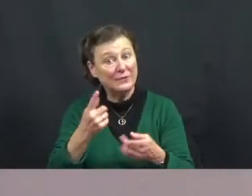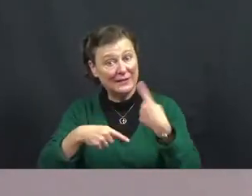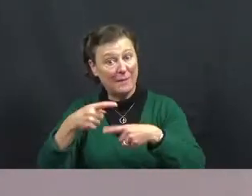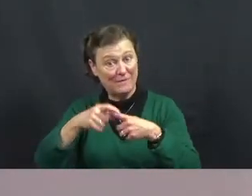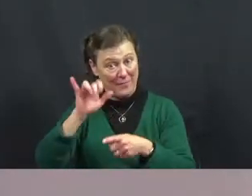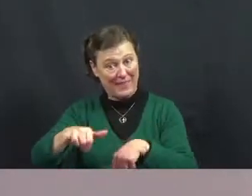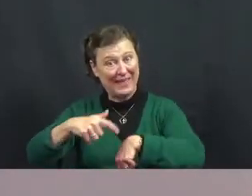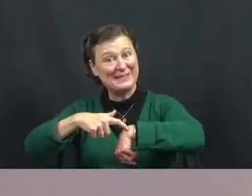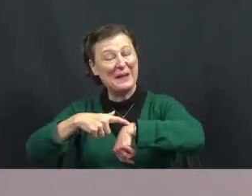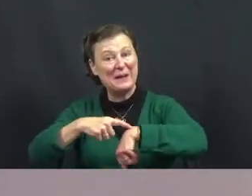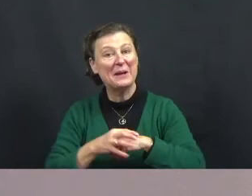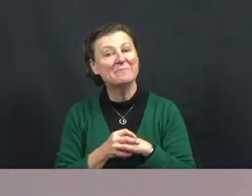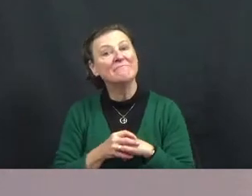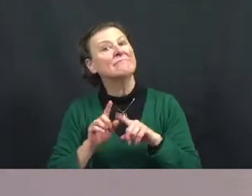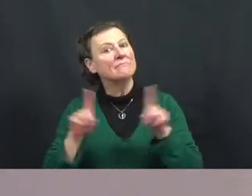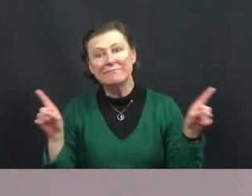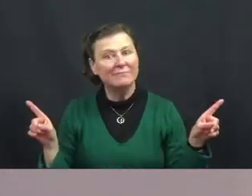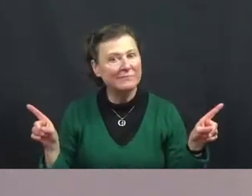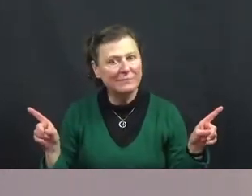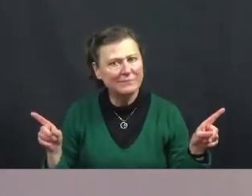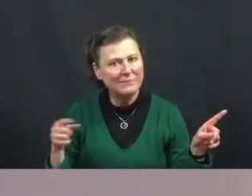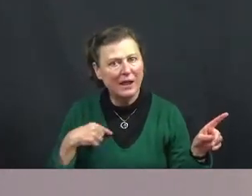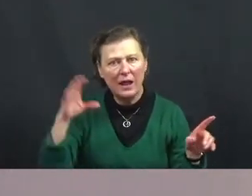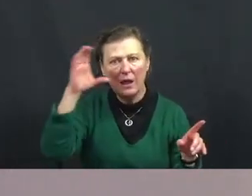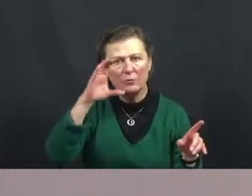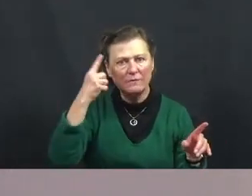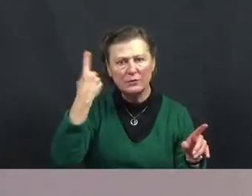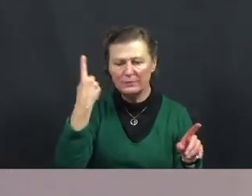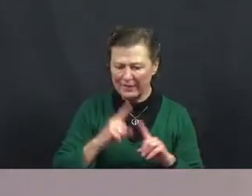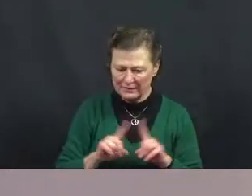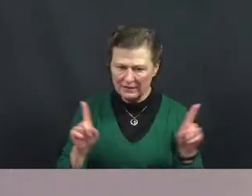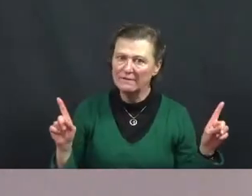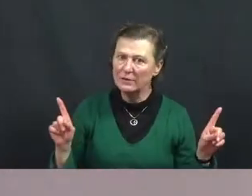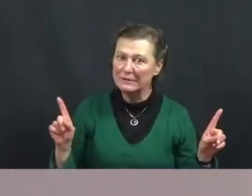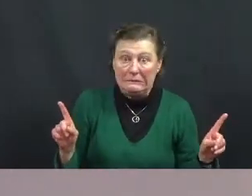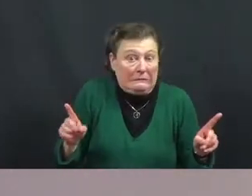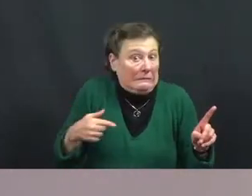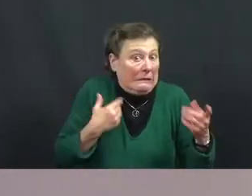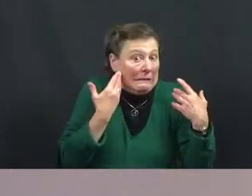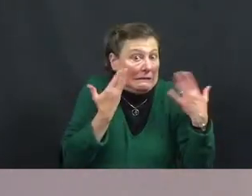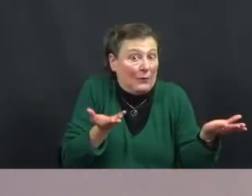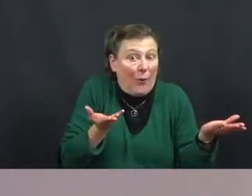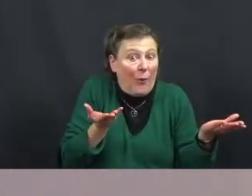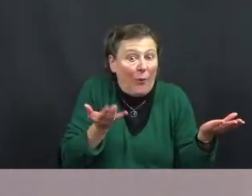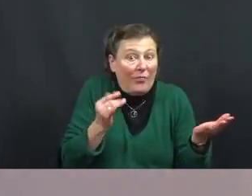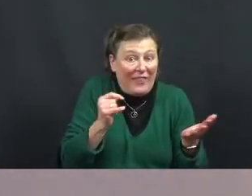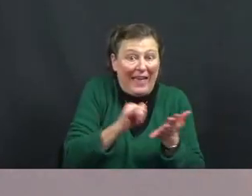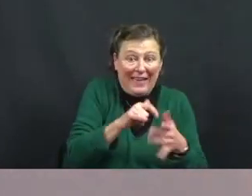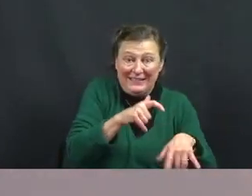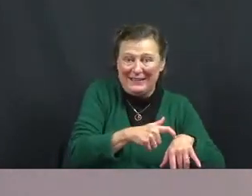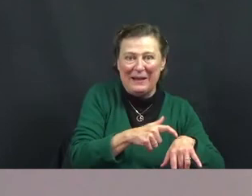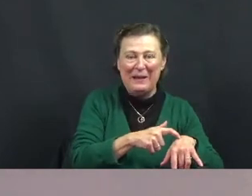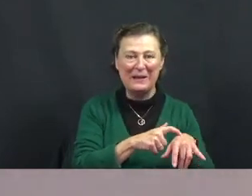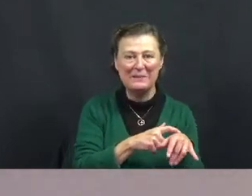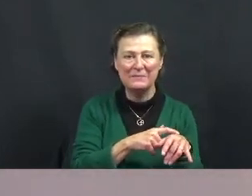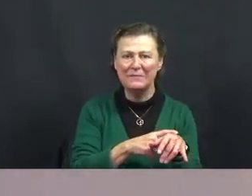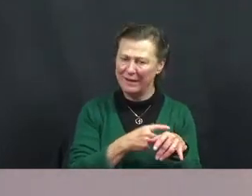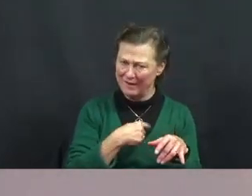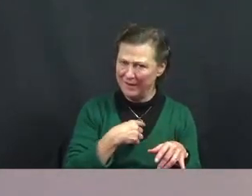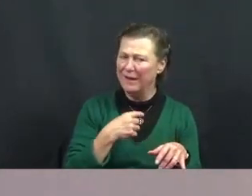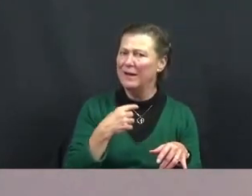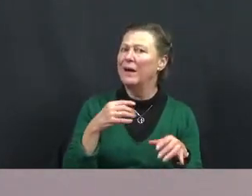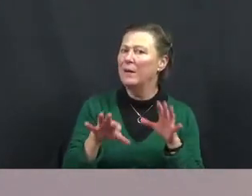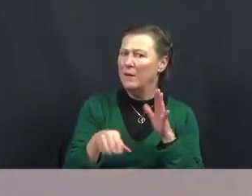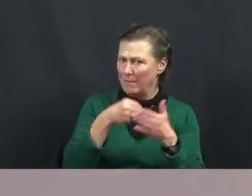time. And yet, I was looking for something else, and I didn't even know it. Little did I realize when I bought